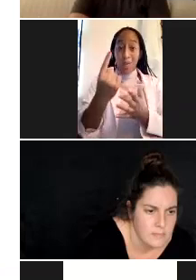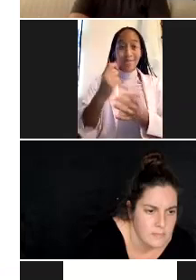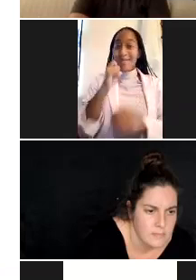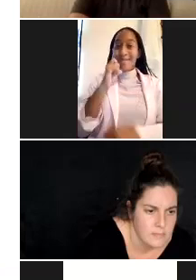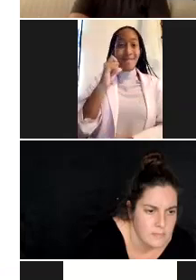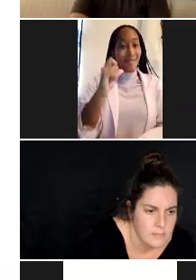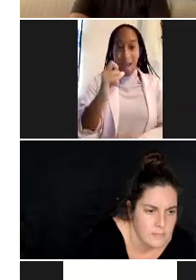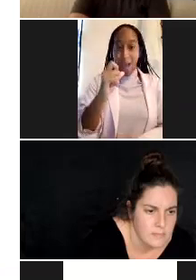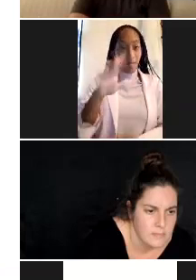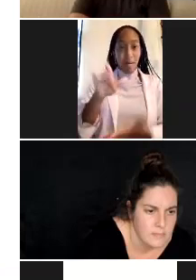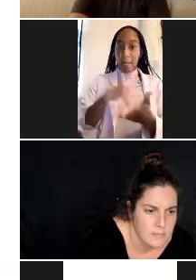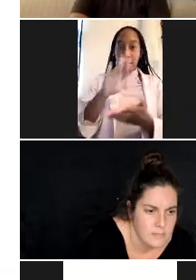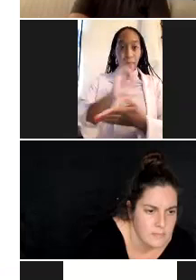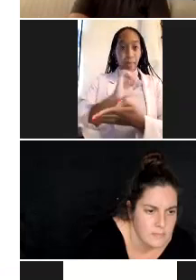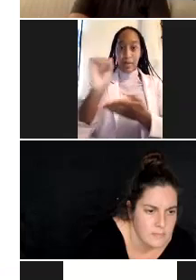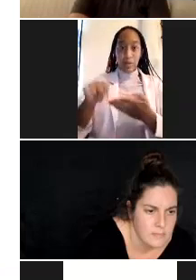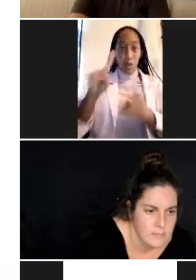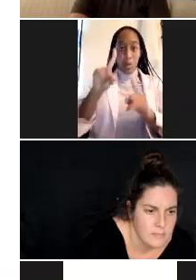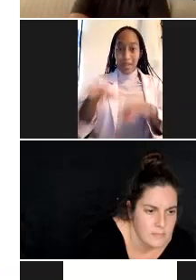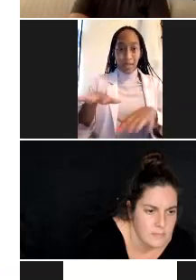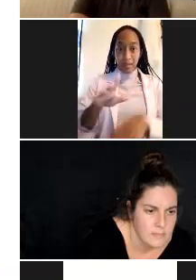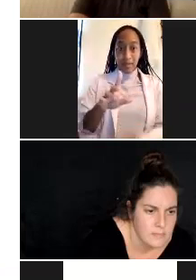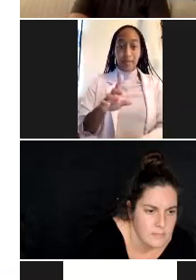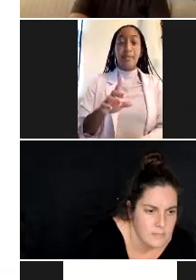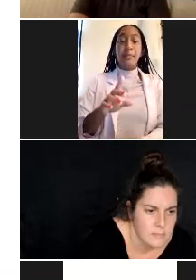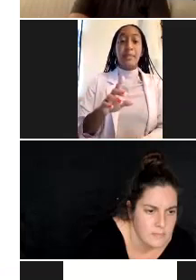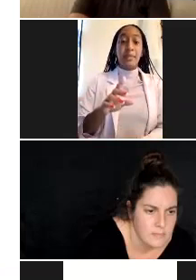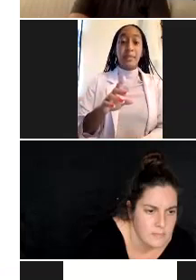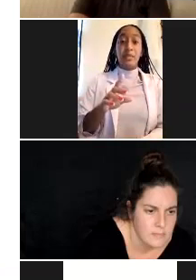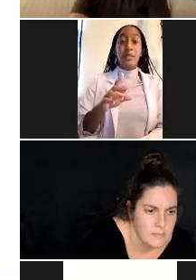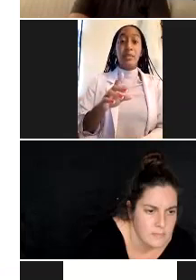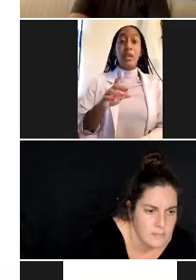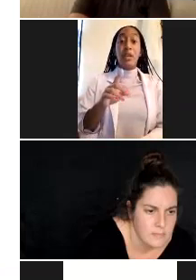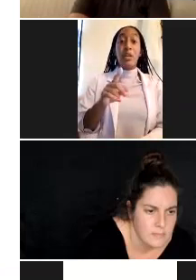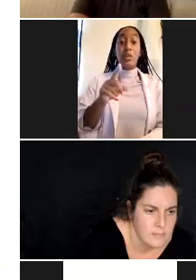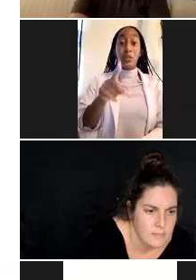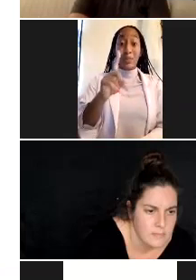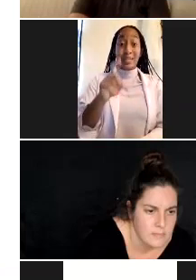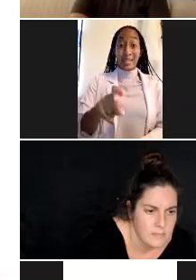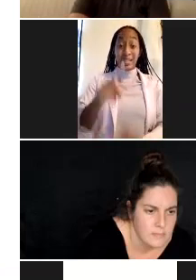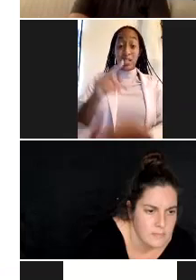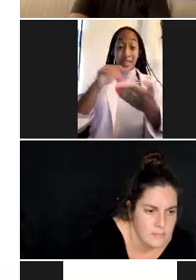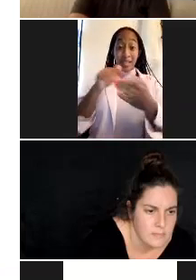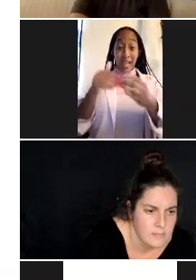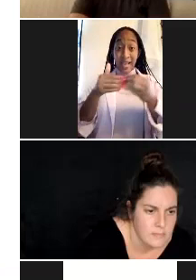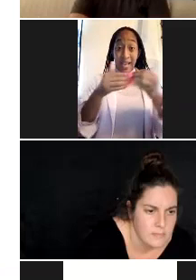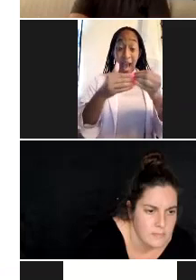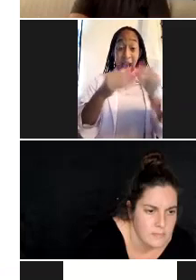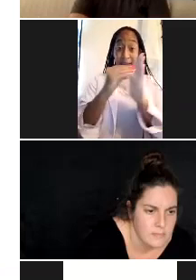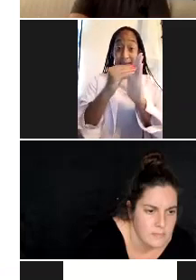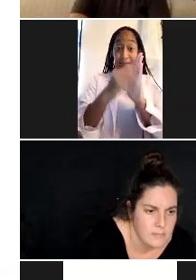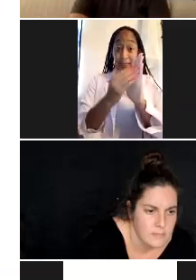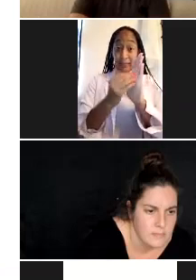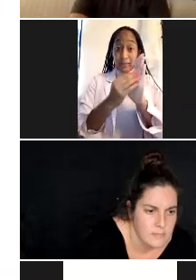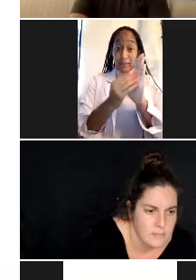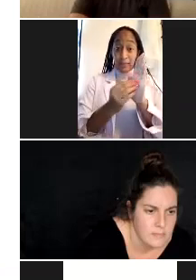Okay. And to complete the study guide, what you need to do is you need to find sources that could be